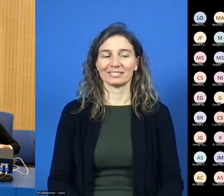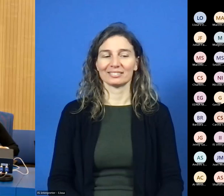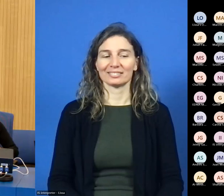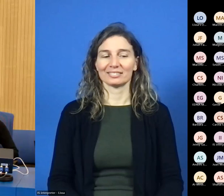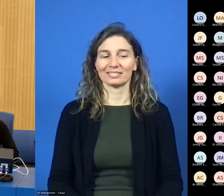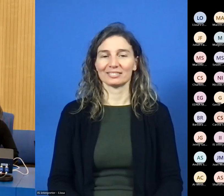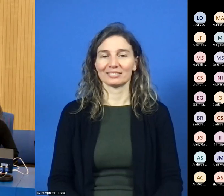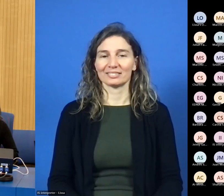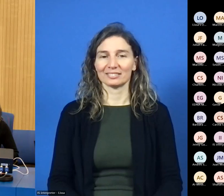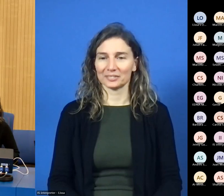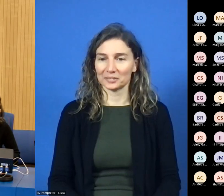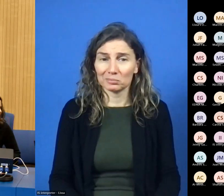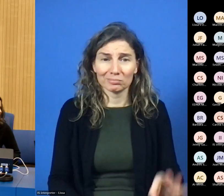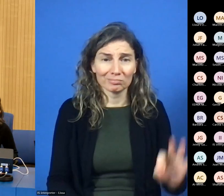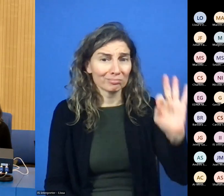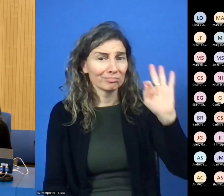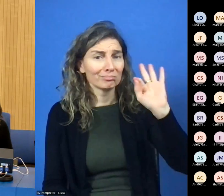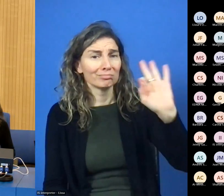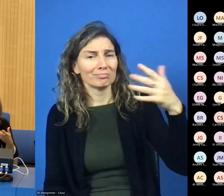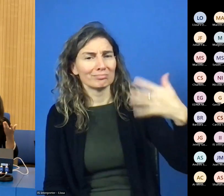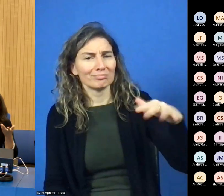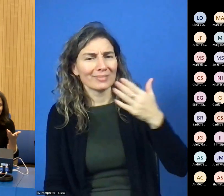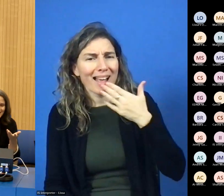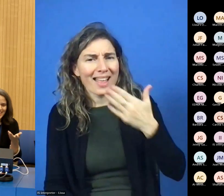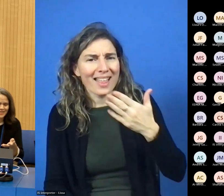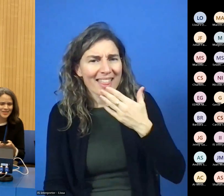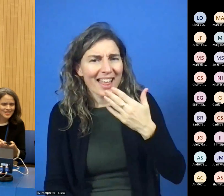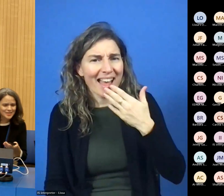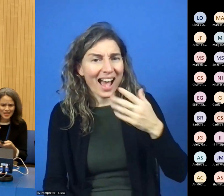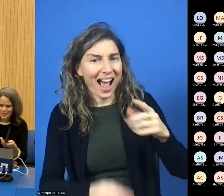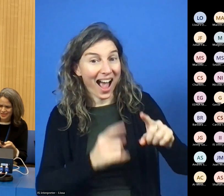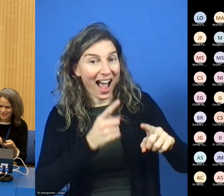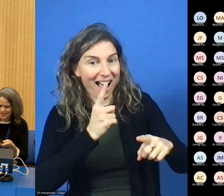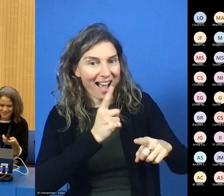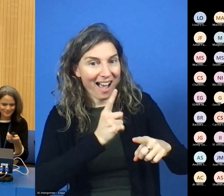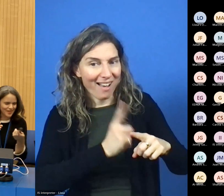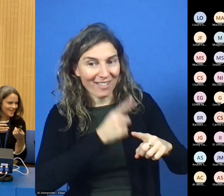Thank you very much, Ignatia. Thank you. finished quite quickly. Yeah, yeah, yeah, yeah.